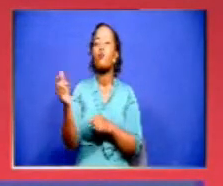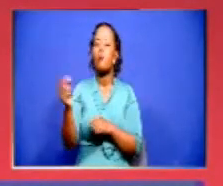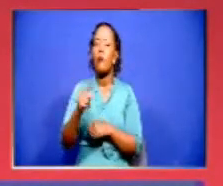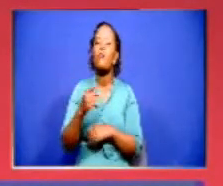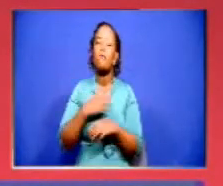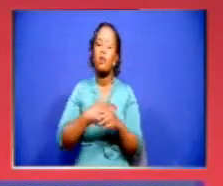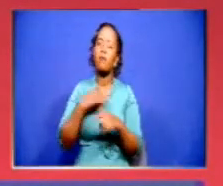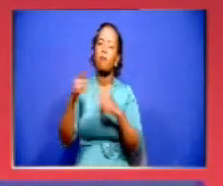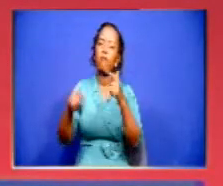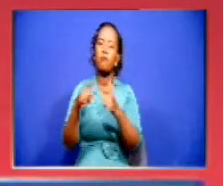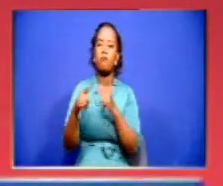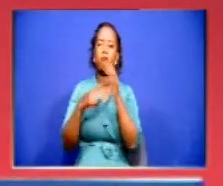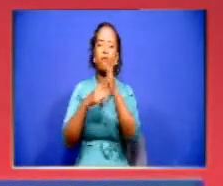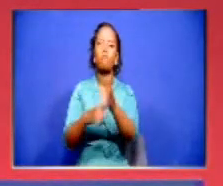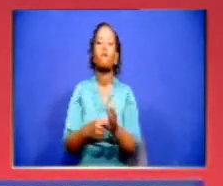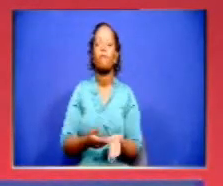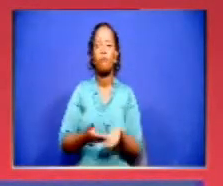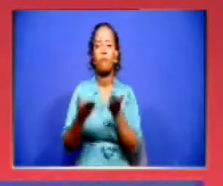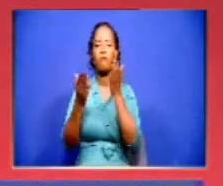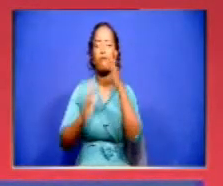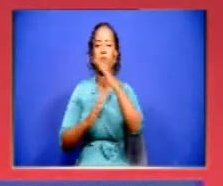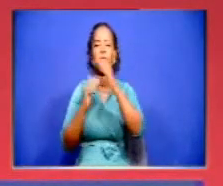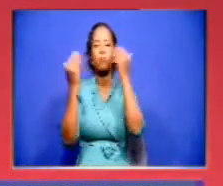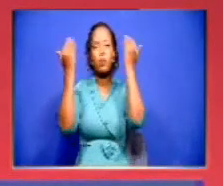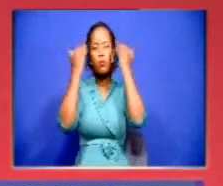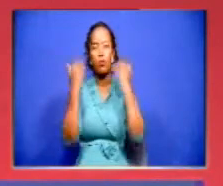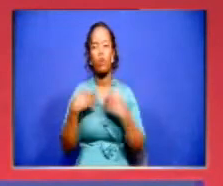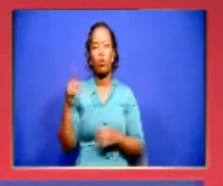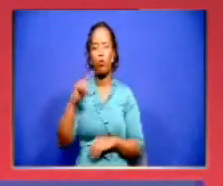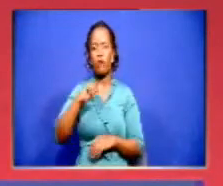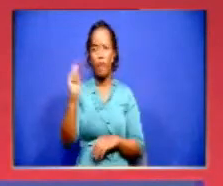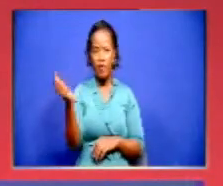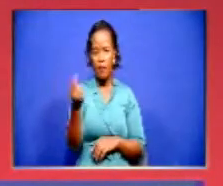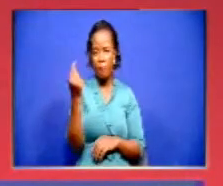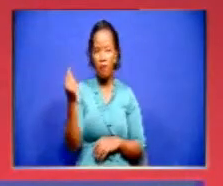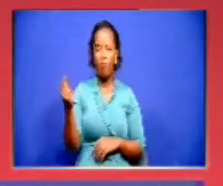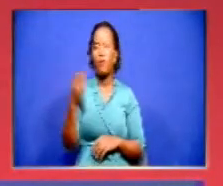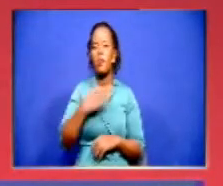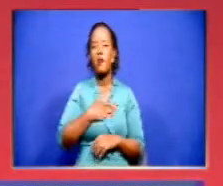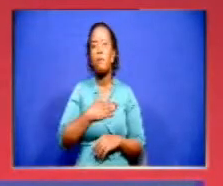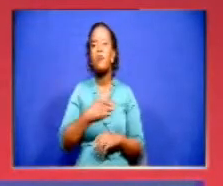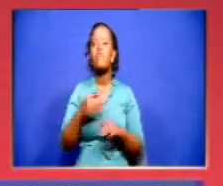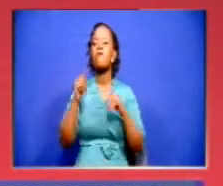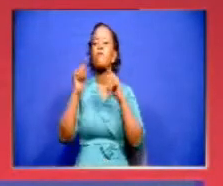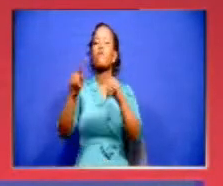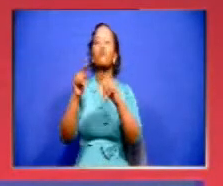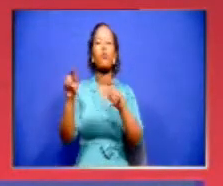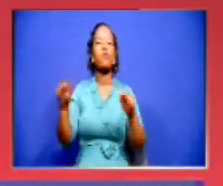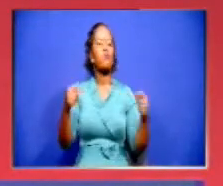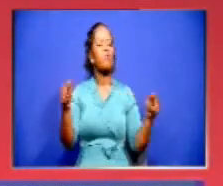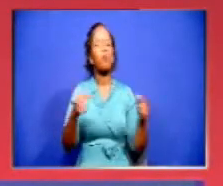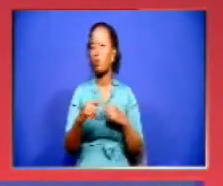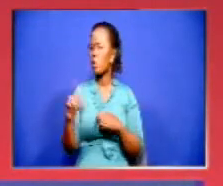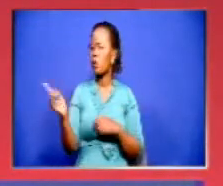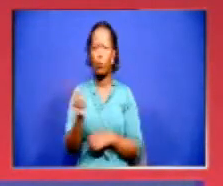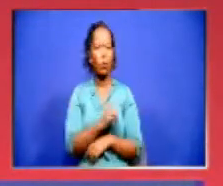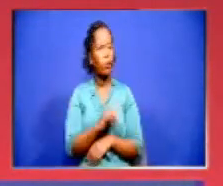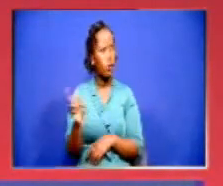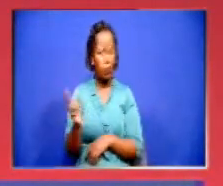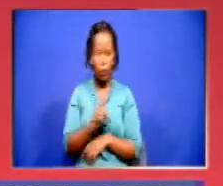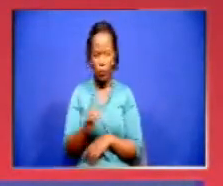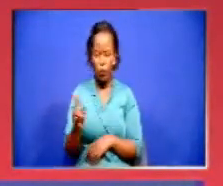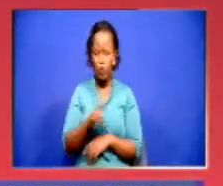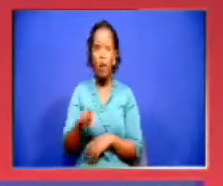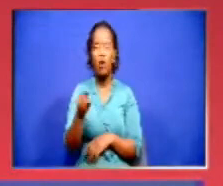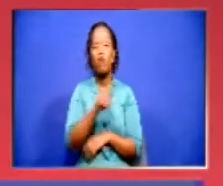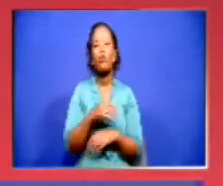going to sell to the Supreme Court of Kenya. I'm not confrontational. We shall have